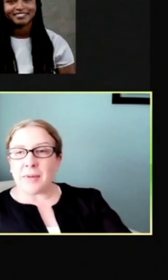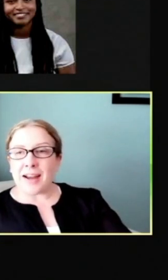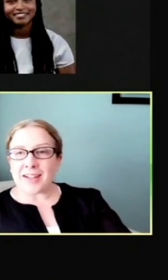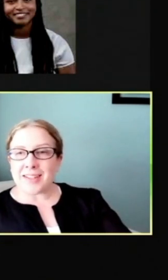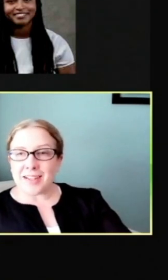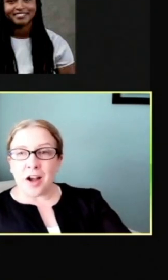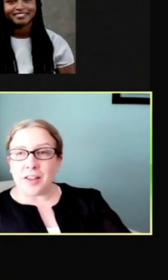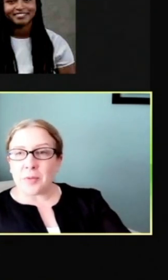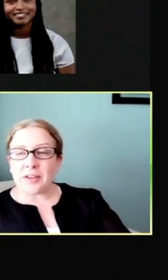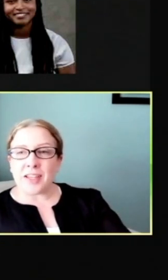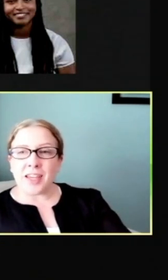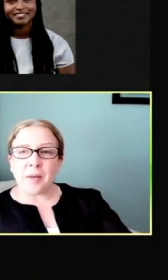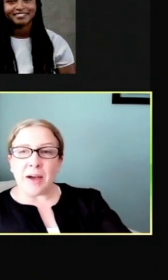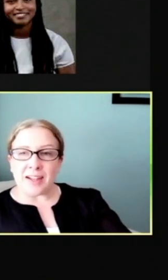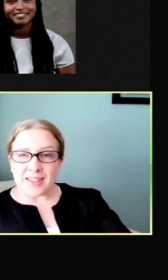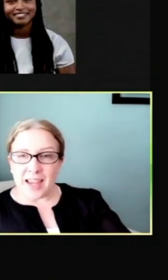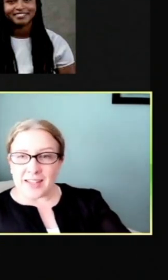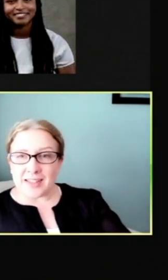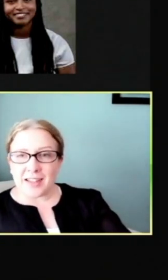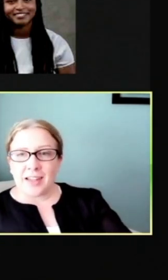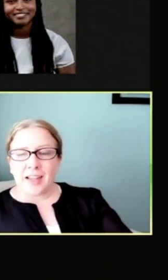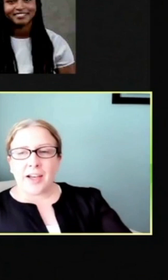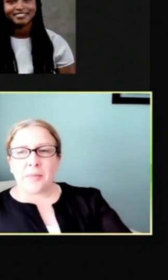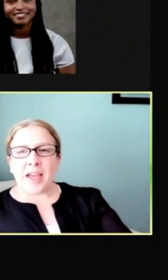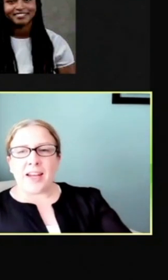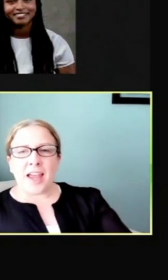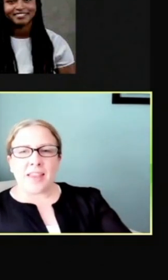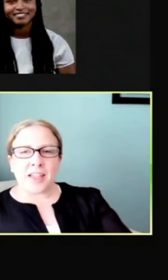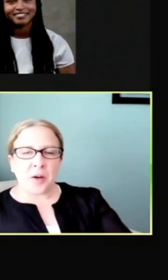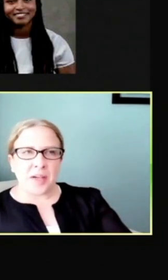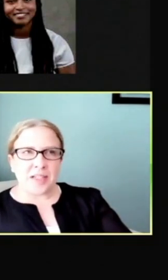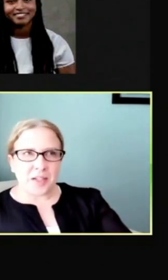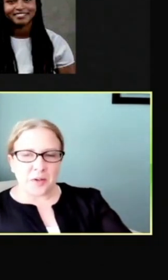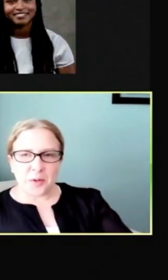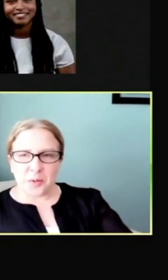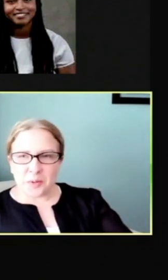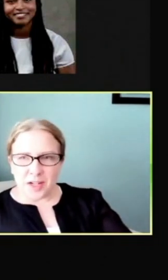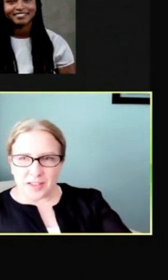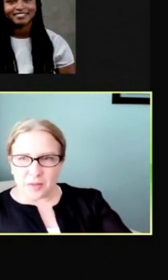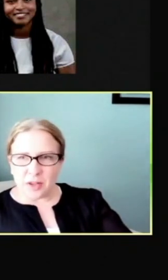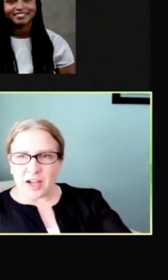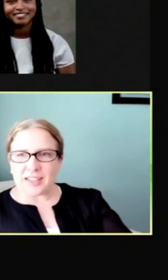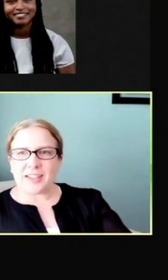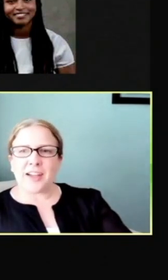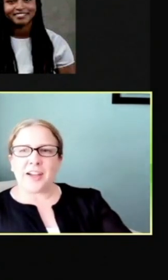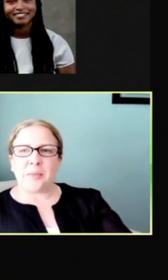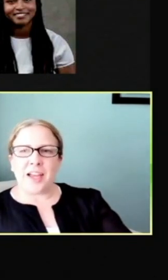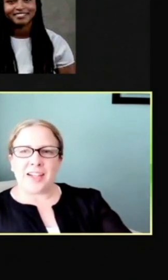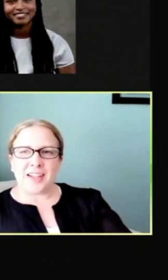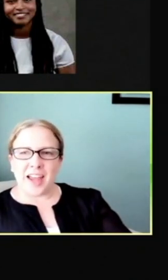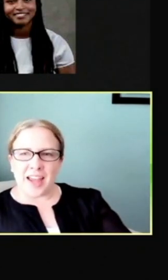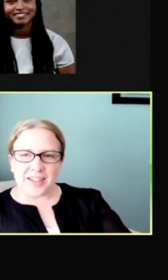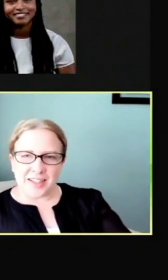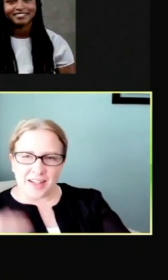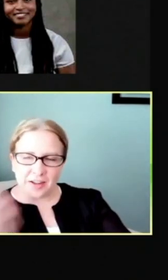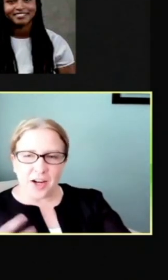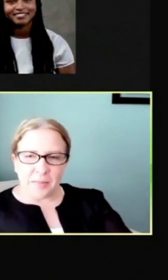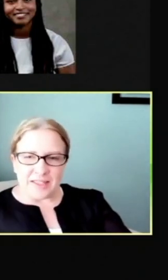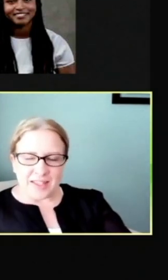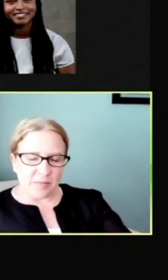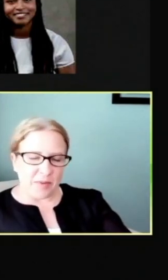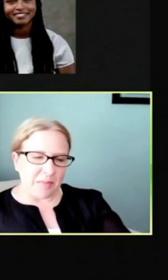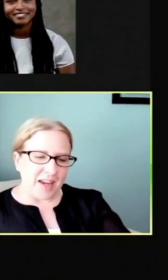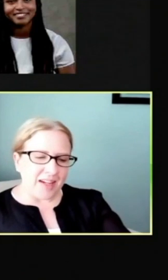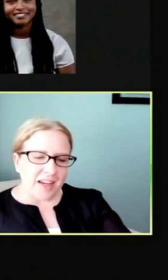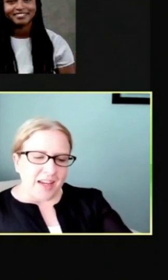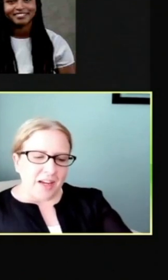not thinking about access at all, that we're thinking about intent. And that going to Dr. Block and other